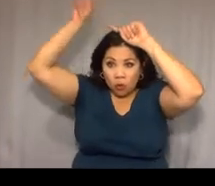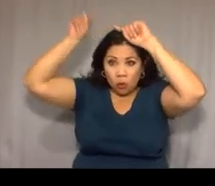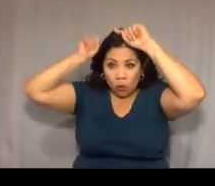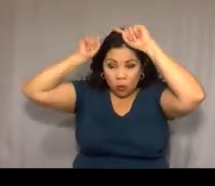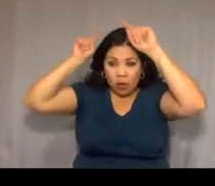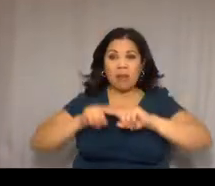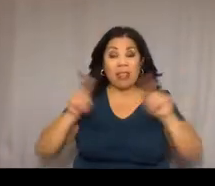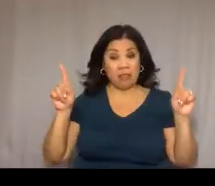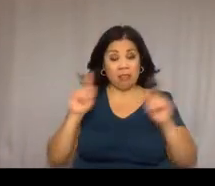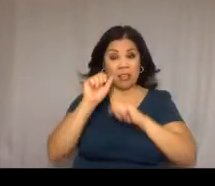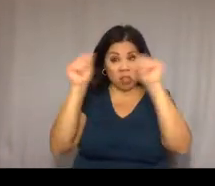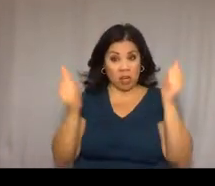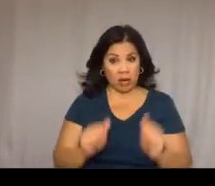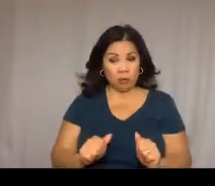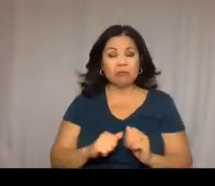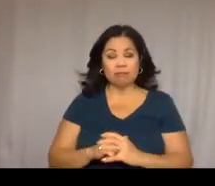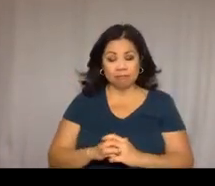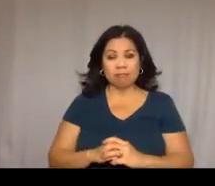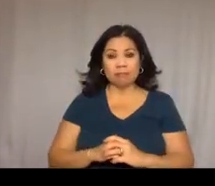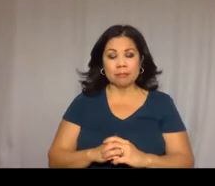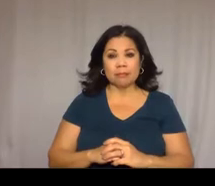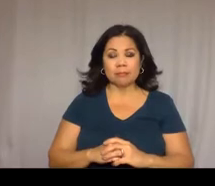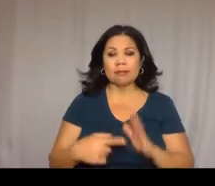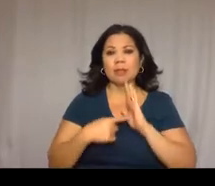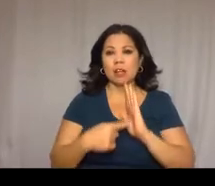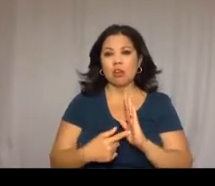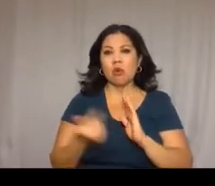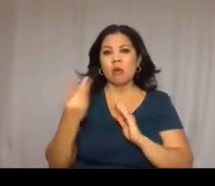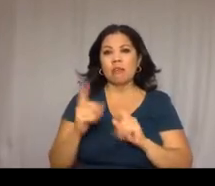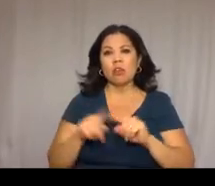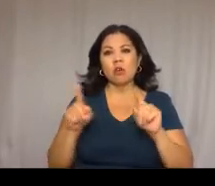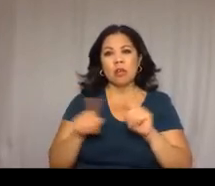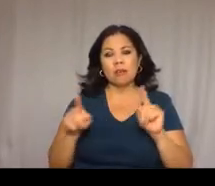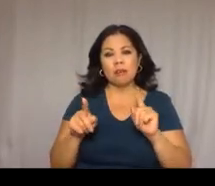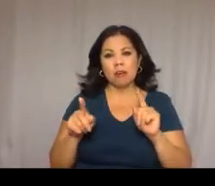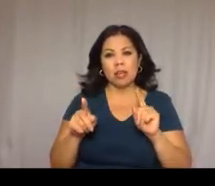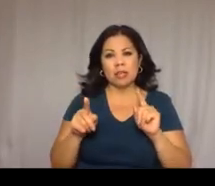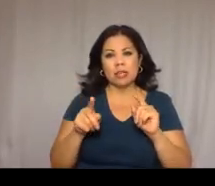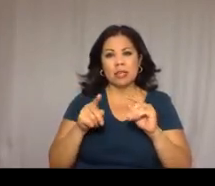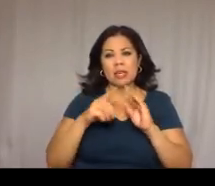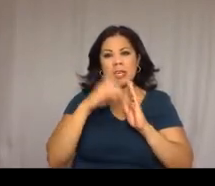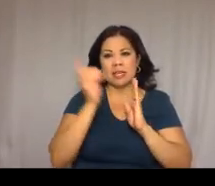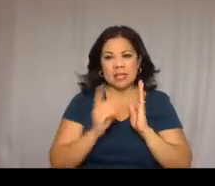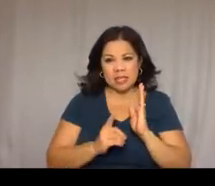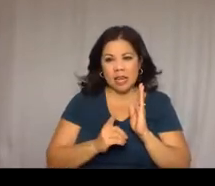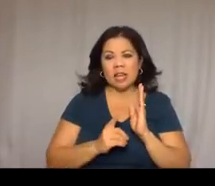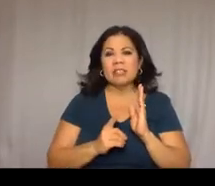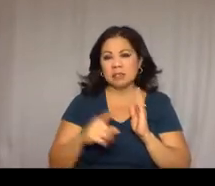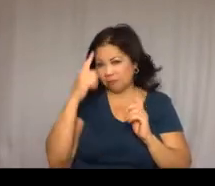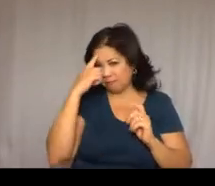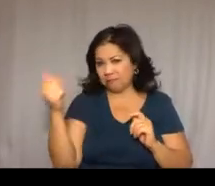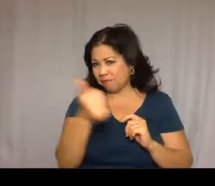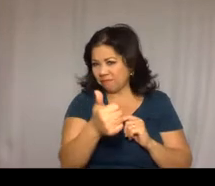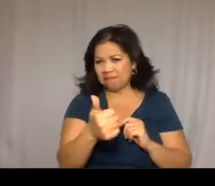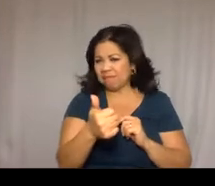guys. So I'm going to share with you a couple of different choices you can make. And of course, you can make any kind of ears you want. You could even make your